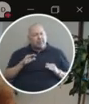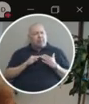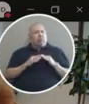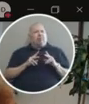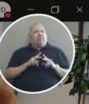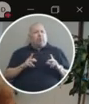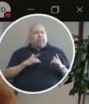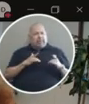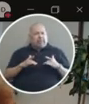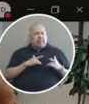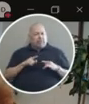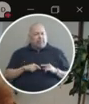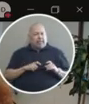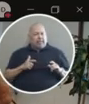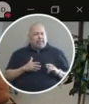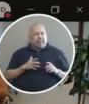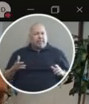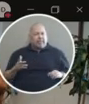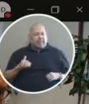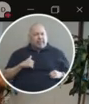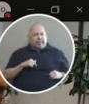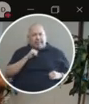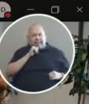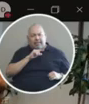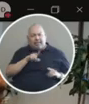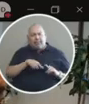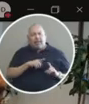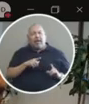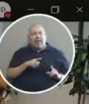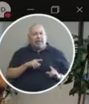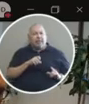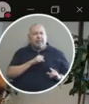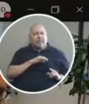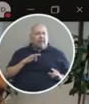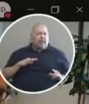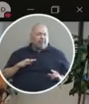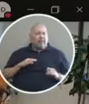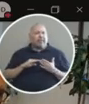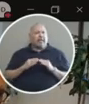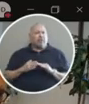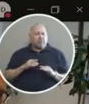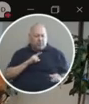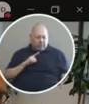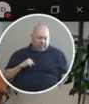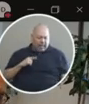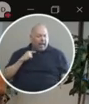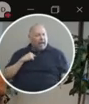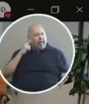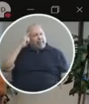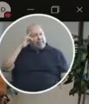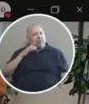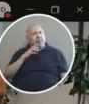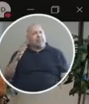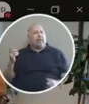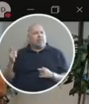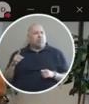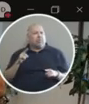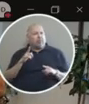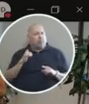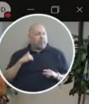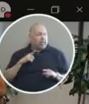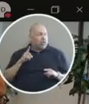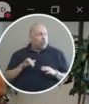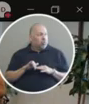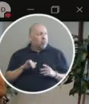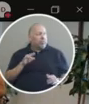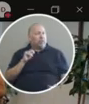very concerned about a lot of things, and it is not about the staffing model of the council. I think there's a lot going on. We can do this in